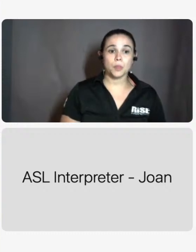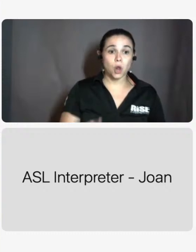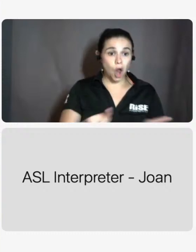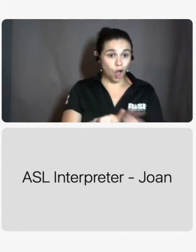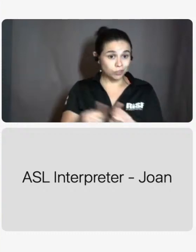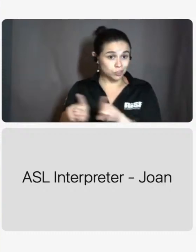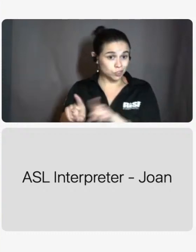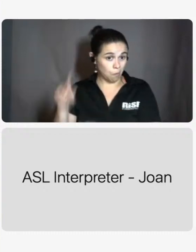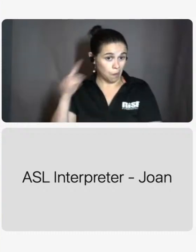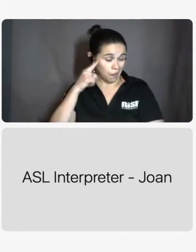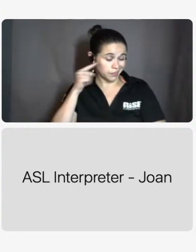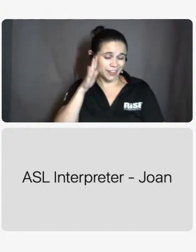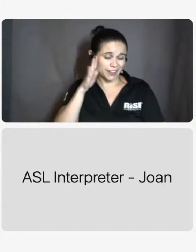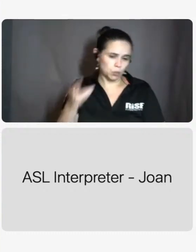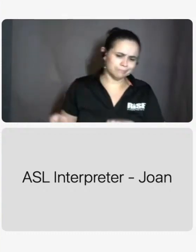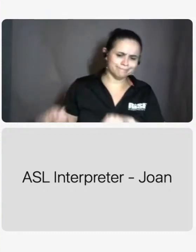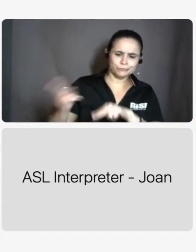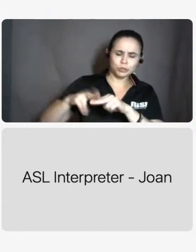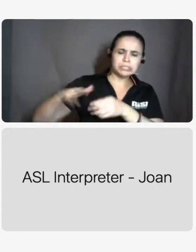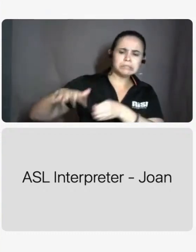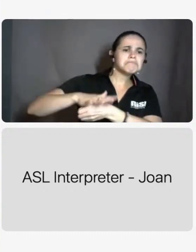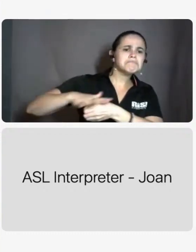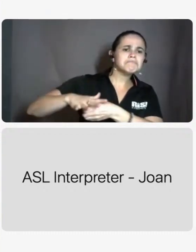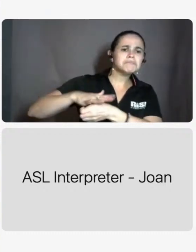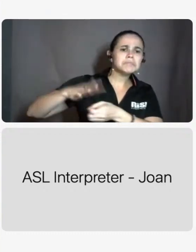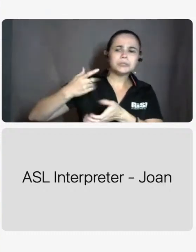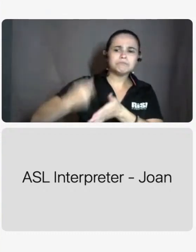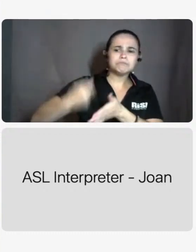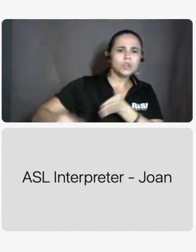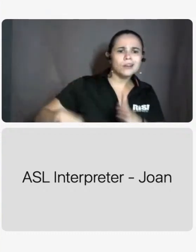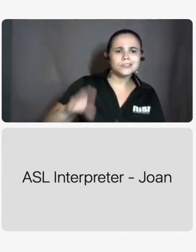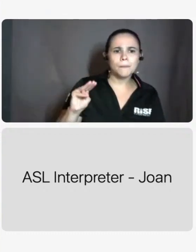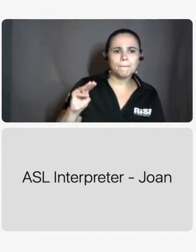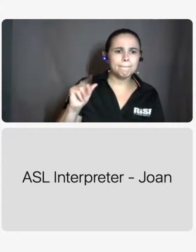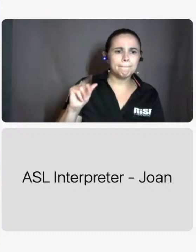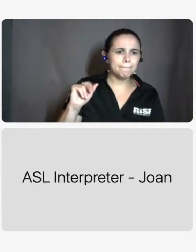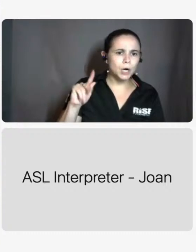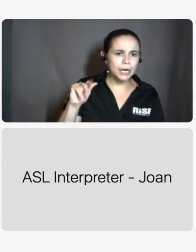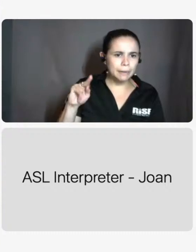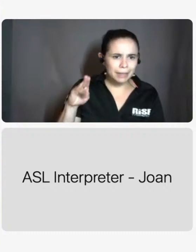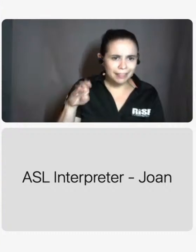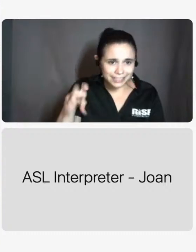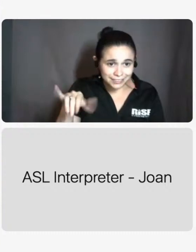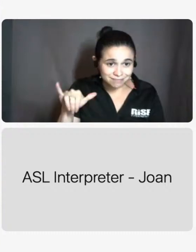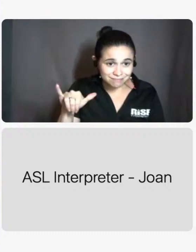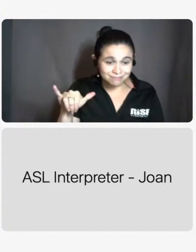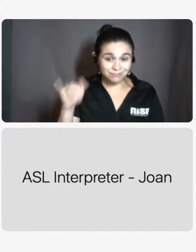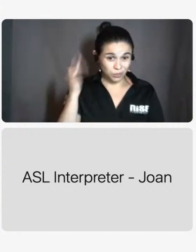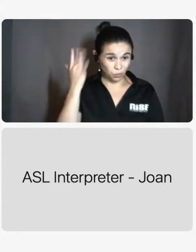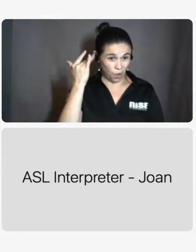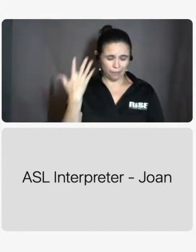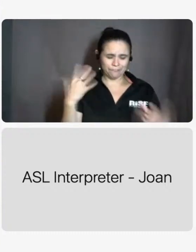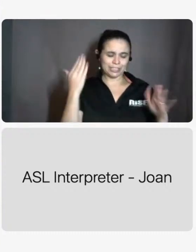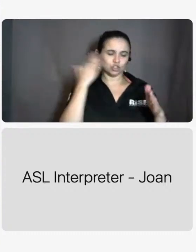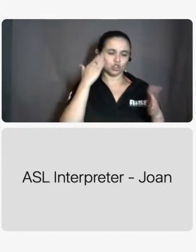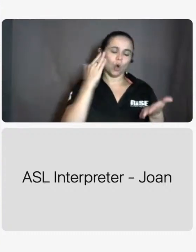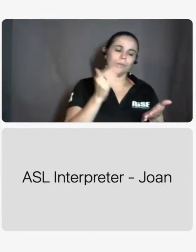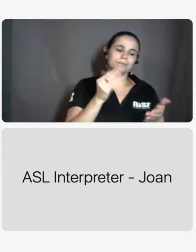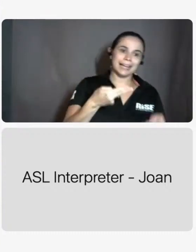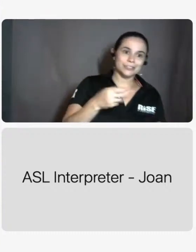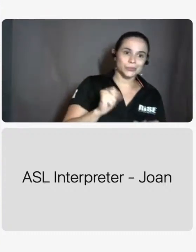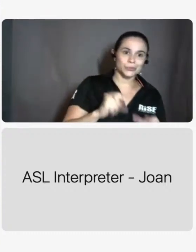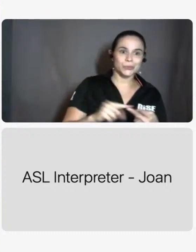Because as we all know, high schools, middle schools, elementary schools bring